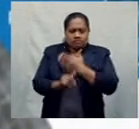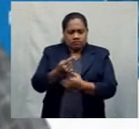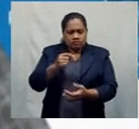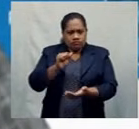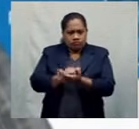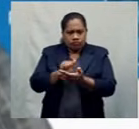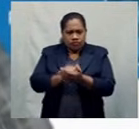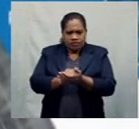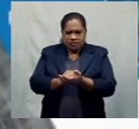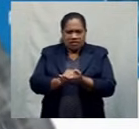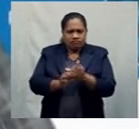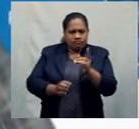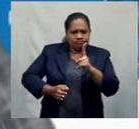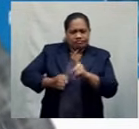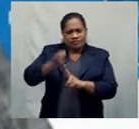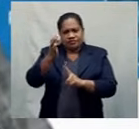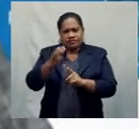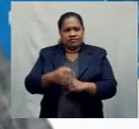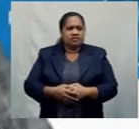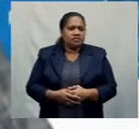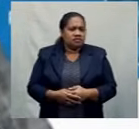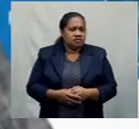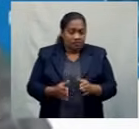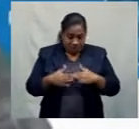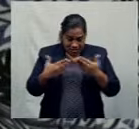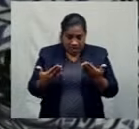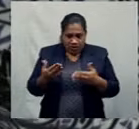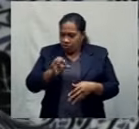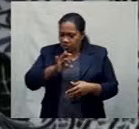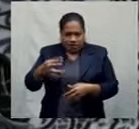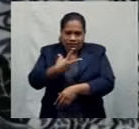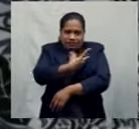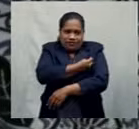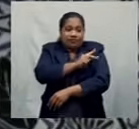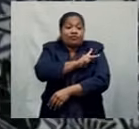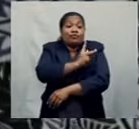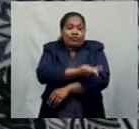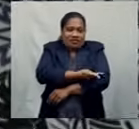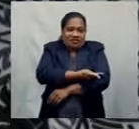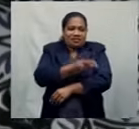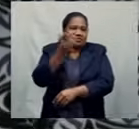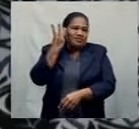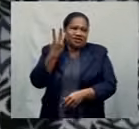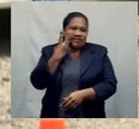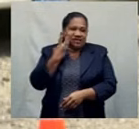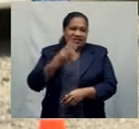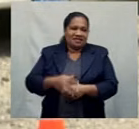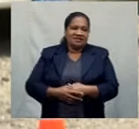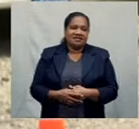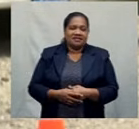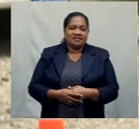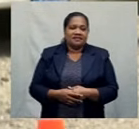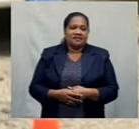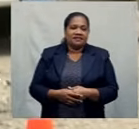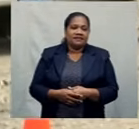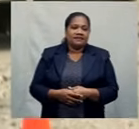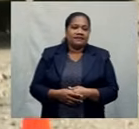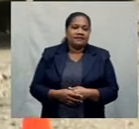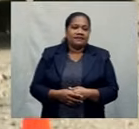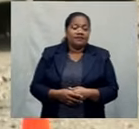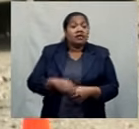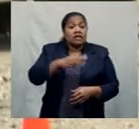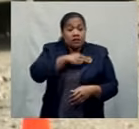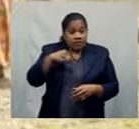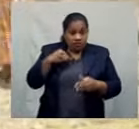now we weren't vaccinating our pregnant women with the AstraZeneca unless obviously individuals consented. The ministry